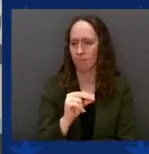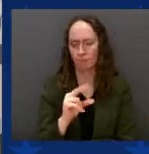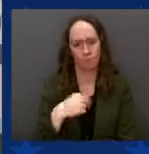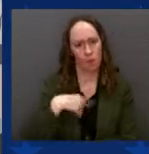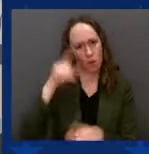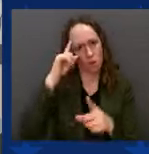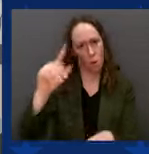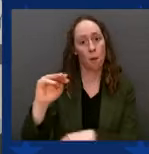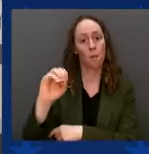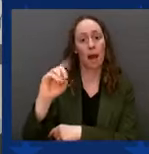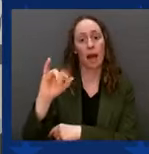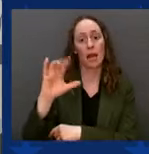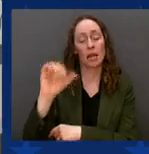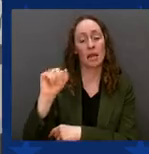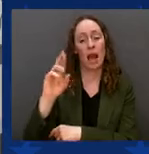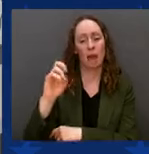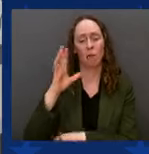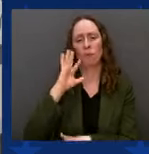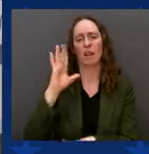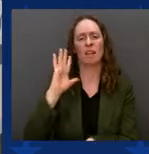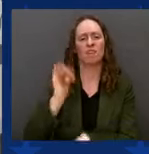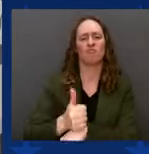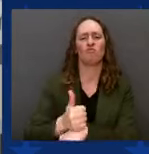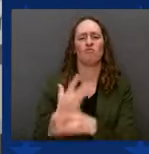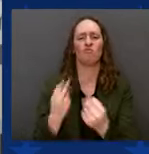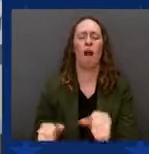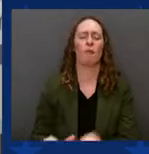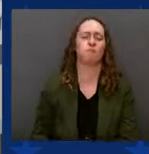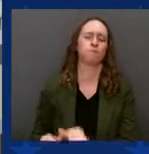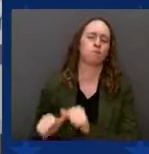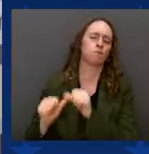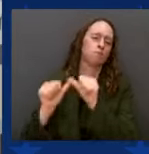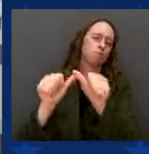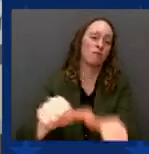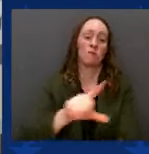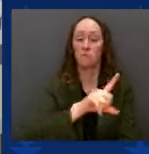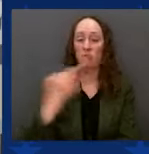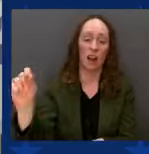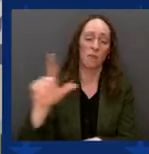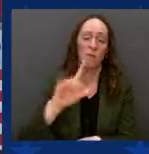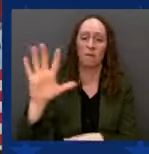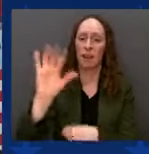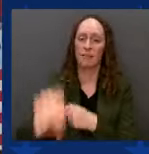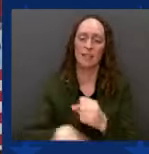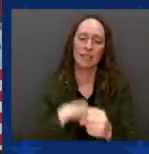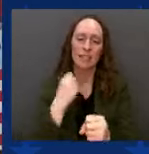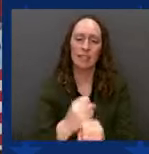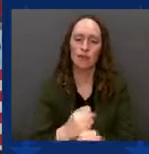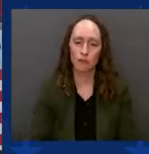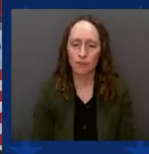keeps going strong for generations without cutting a single penny in benefits.